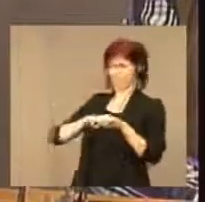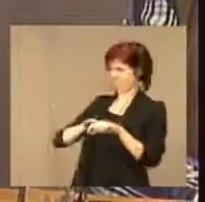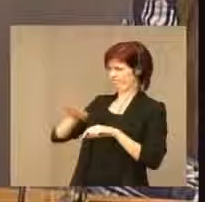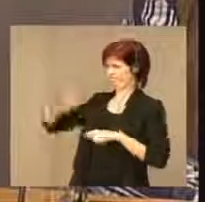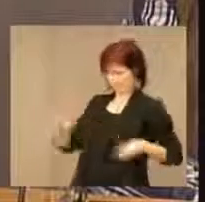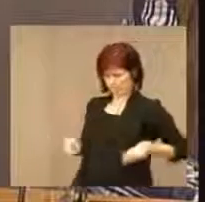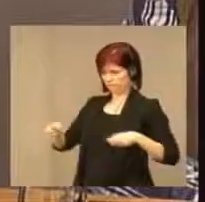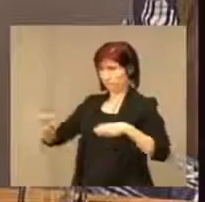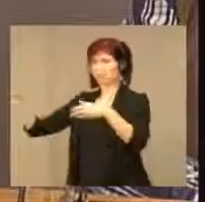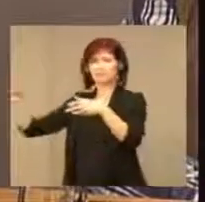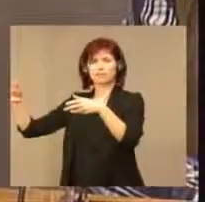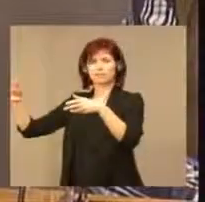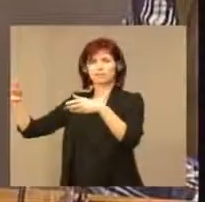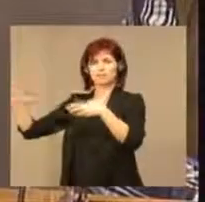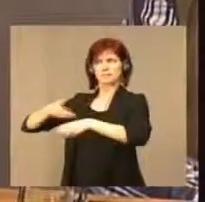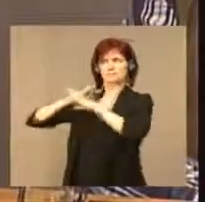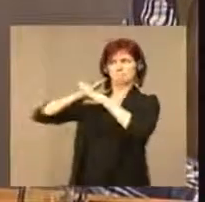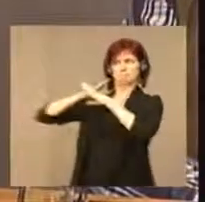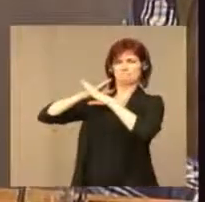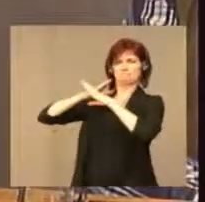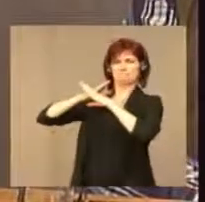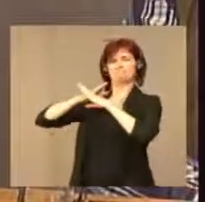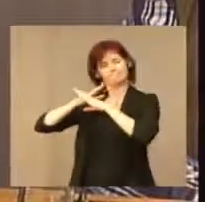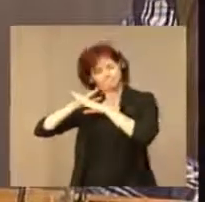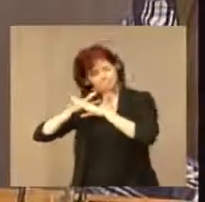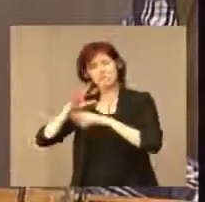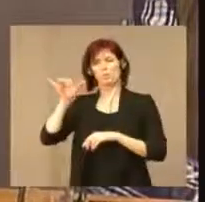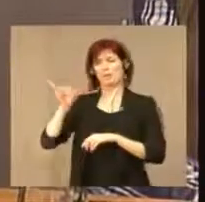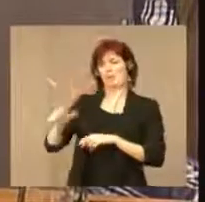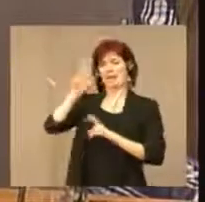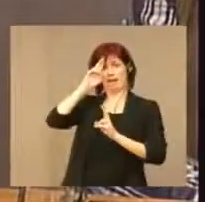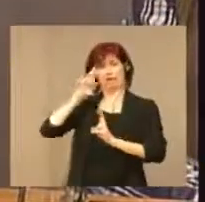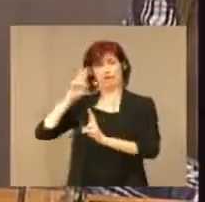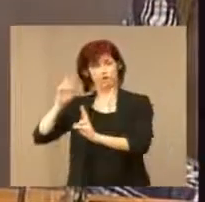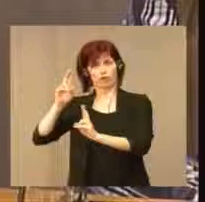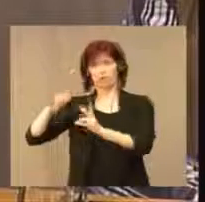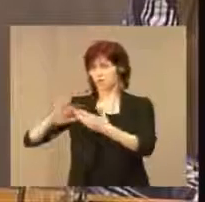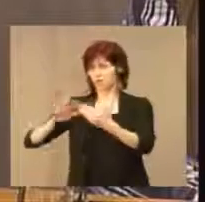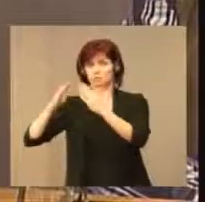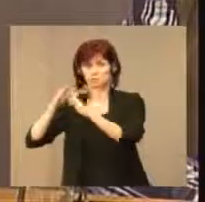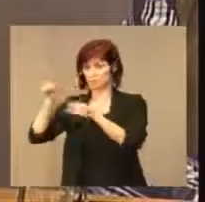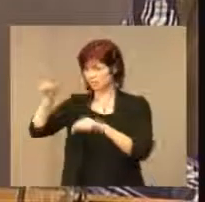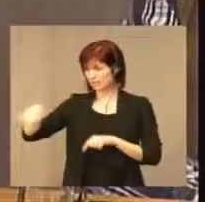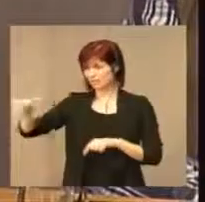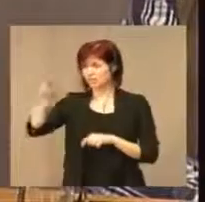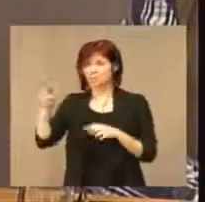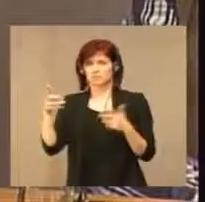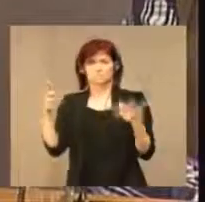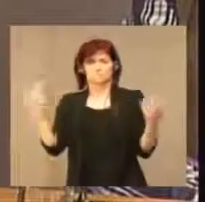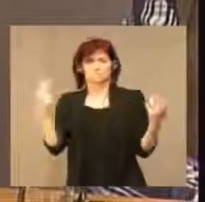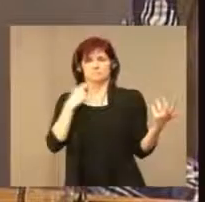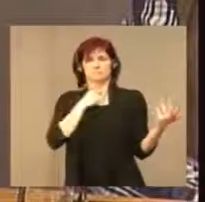the airplane. And so that elder and that community was forced to